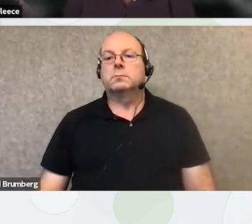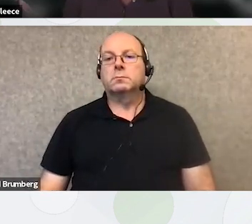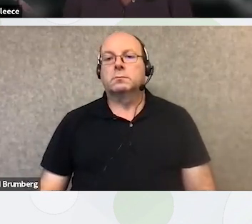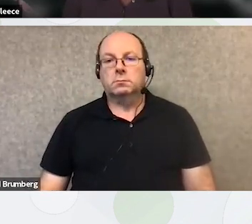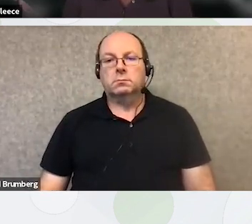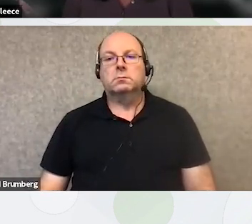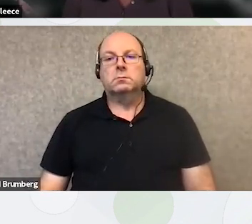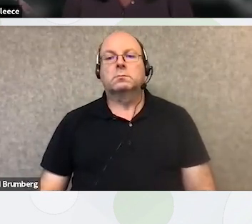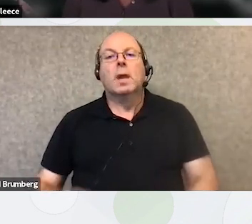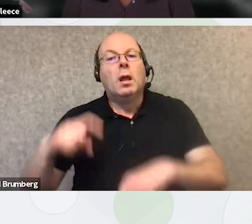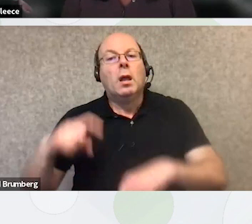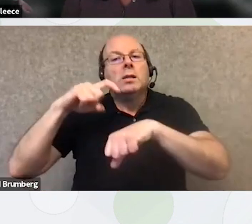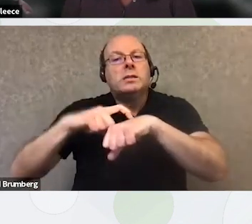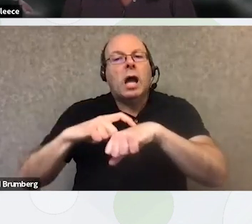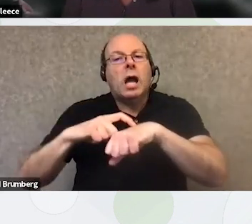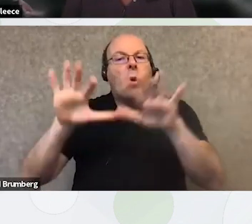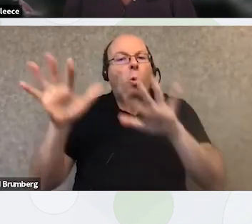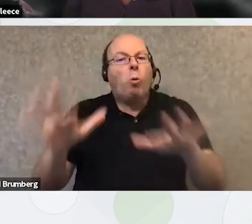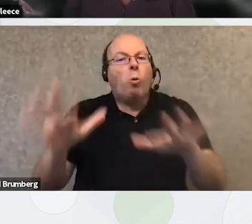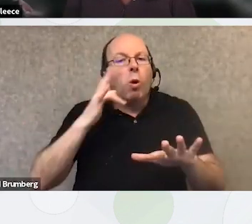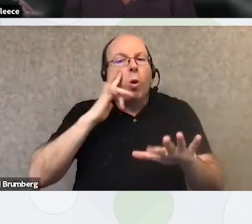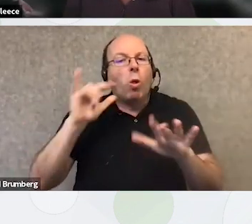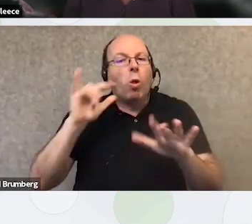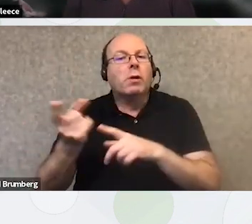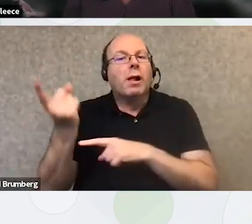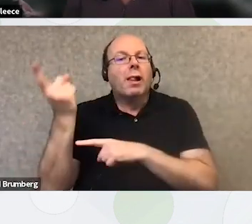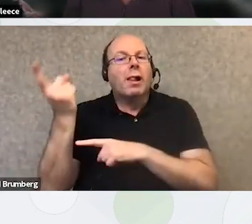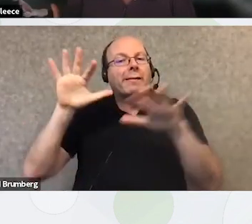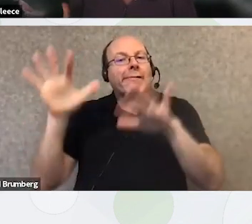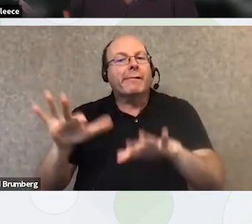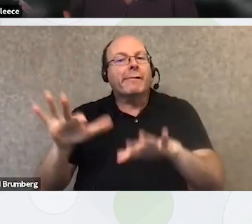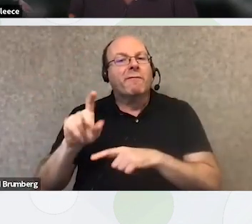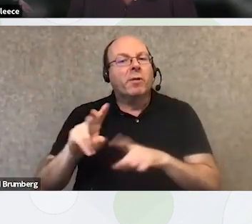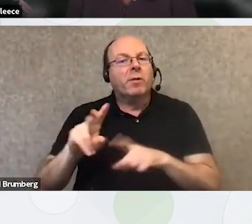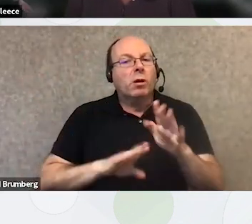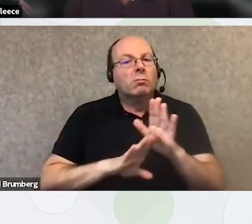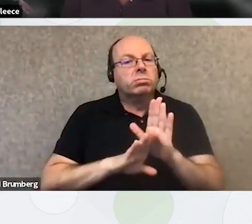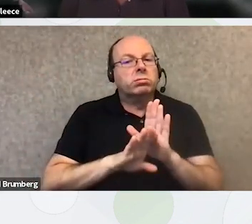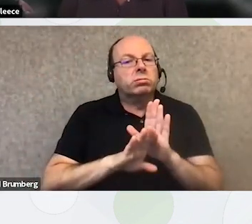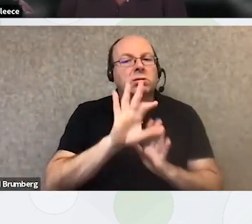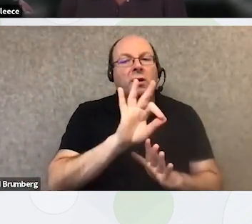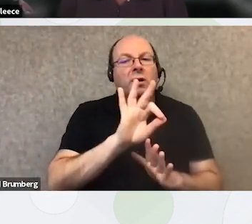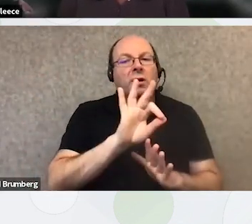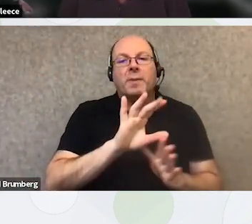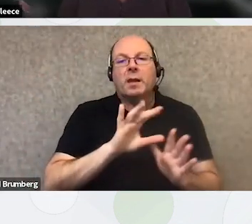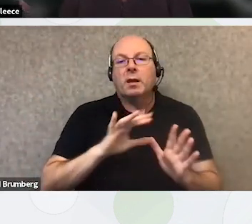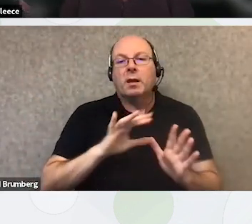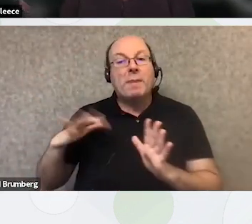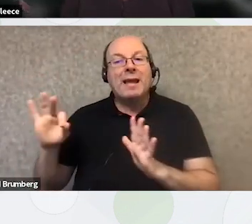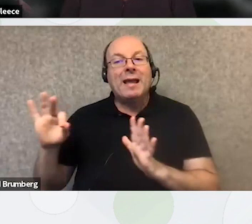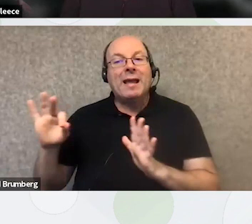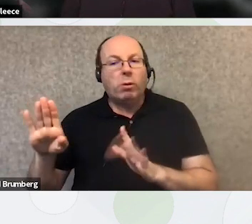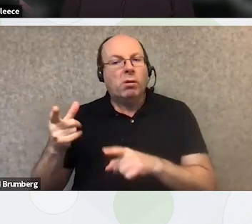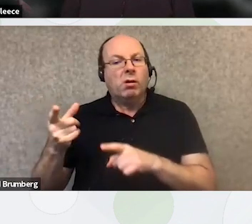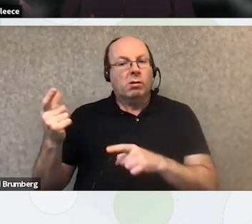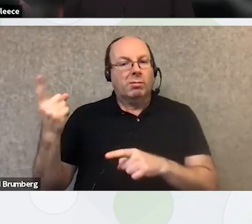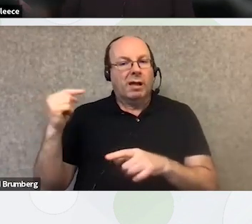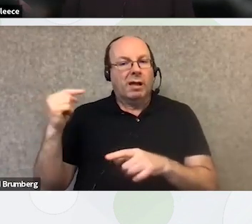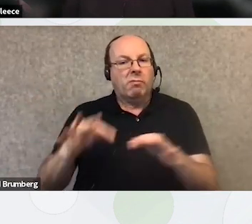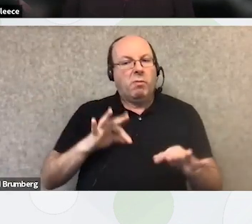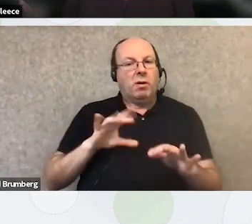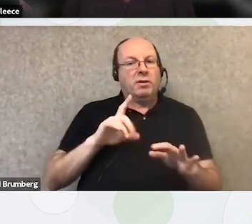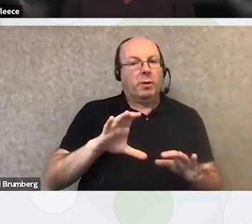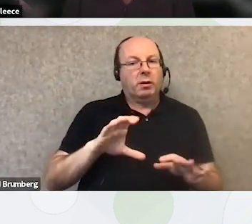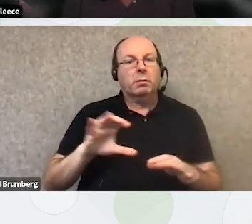of these different viruses. Last winter, the flu peaked in December instead of February like it normally does. COVID, on the other hand,